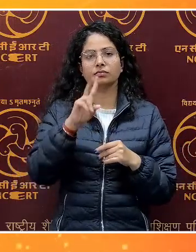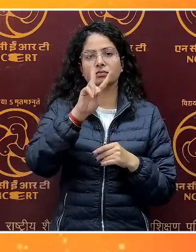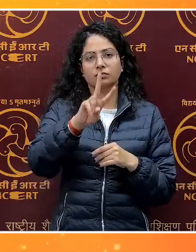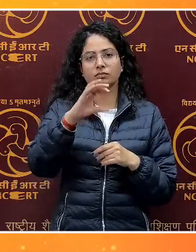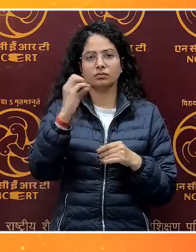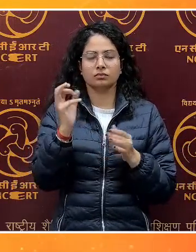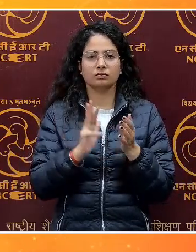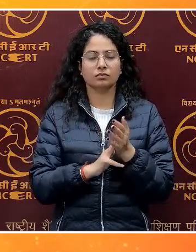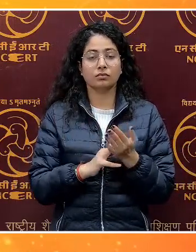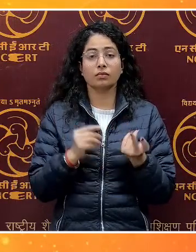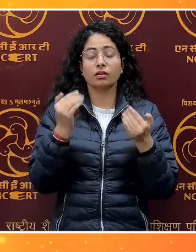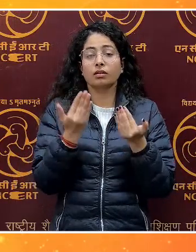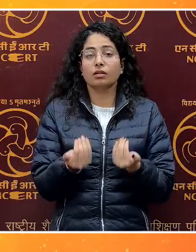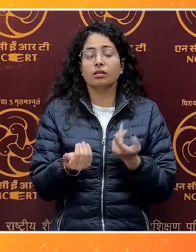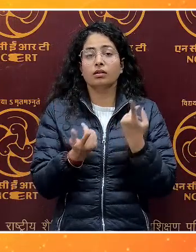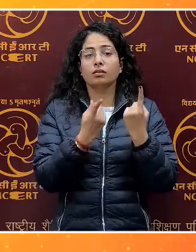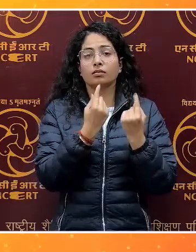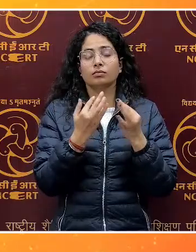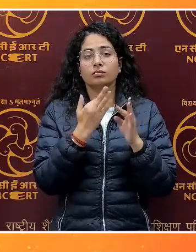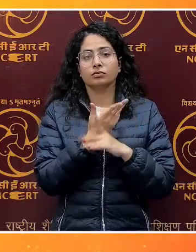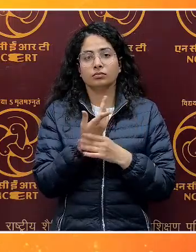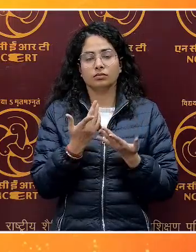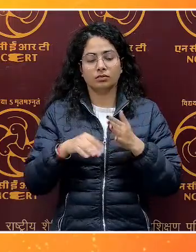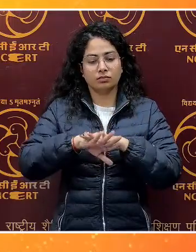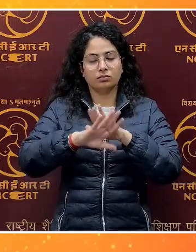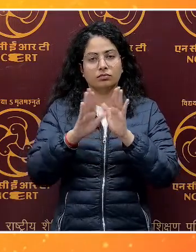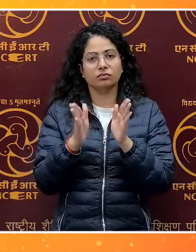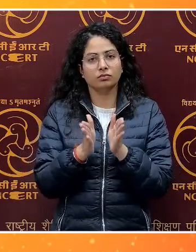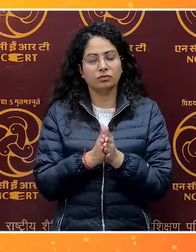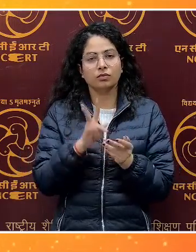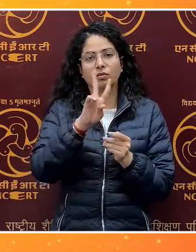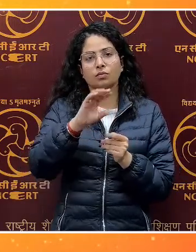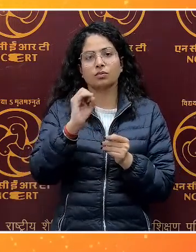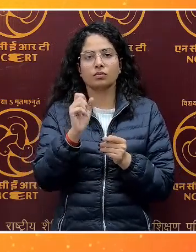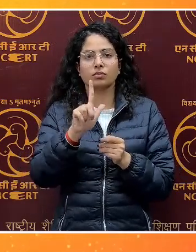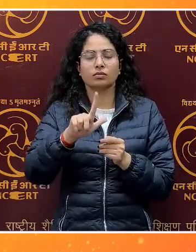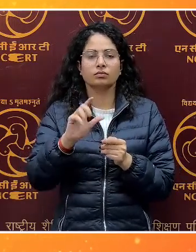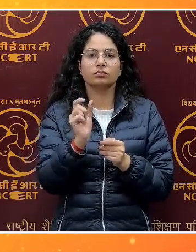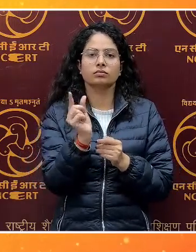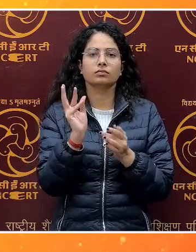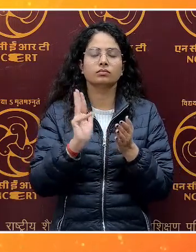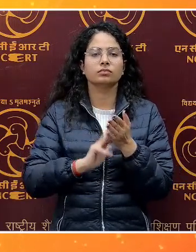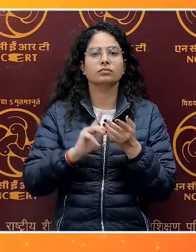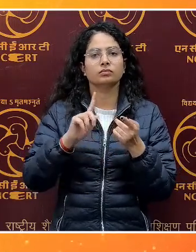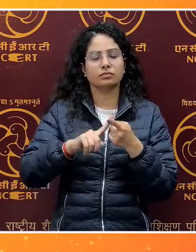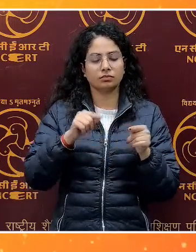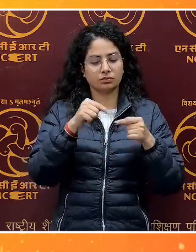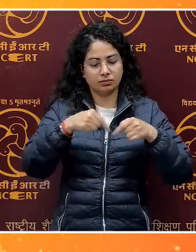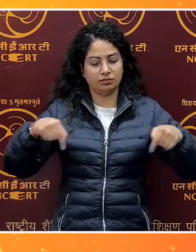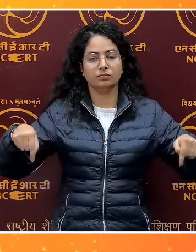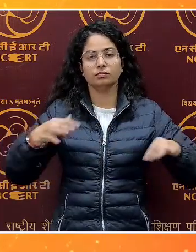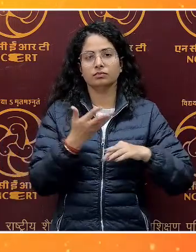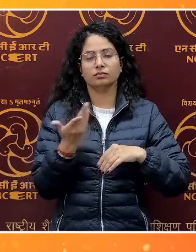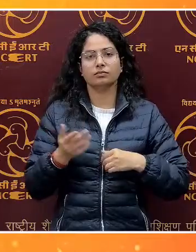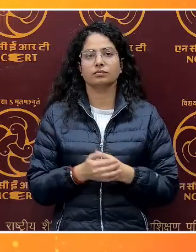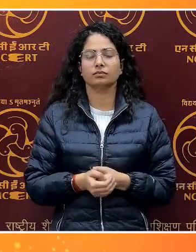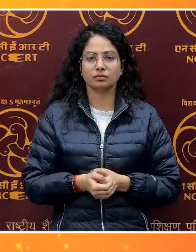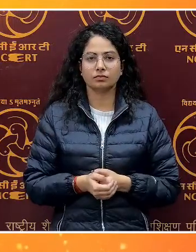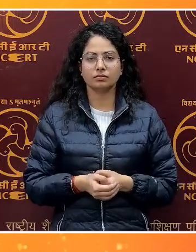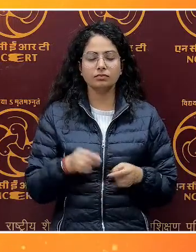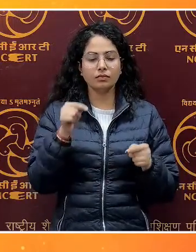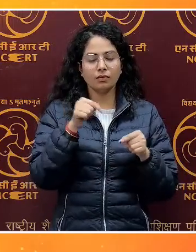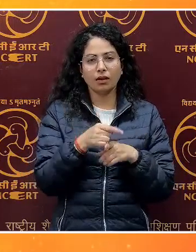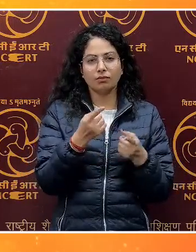volume of air contained in the model that Rachel made. Okay. Question appears to be little